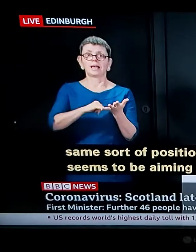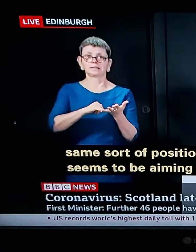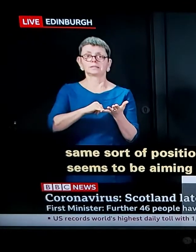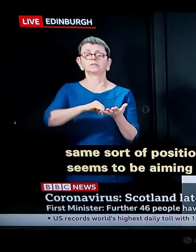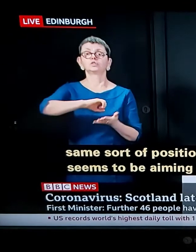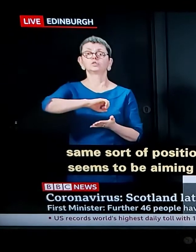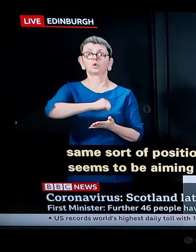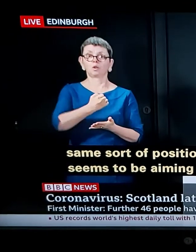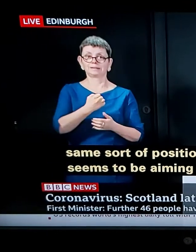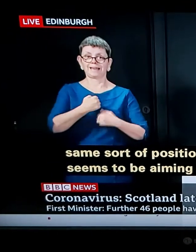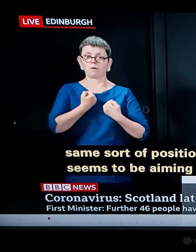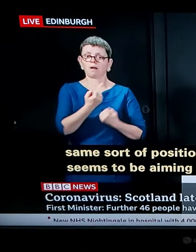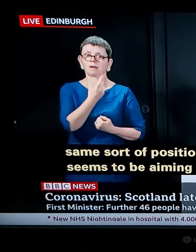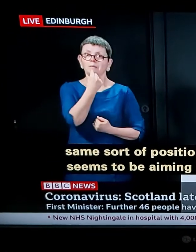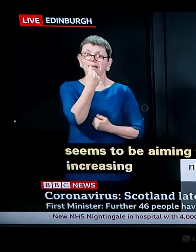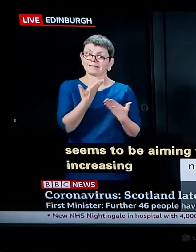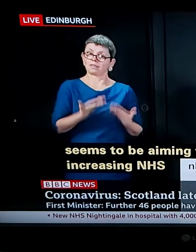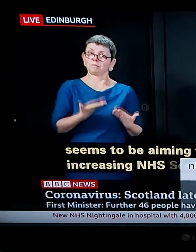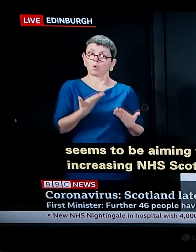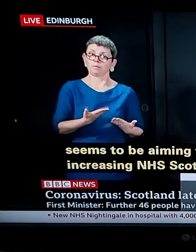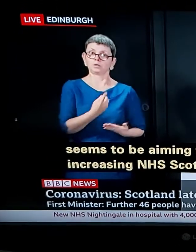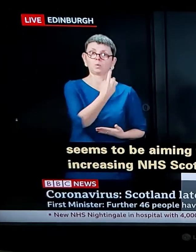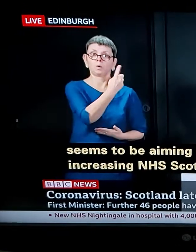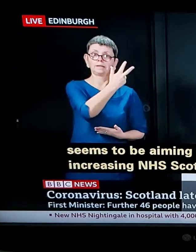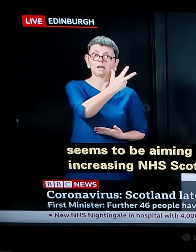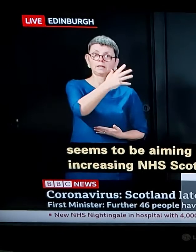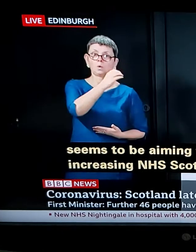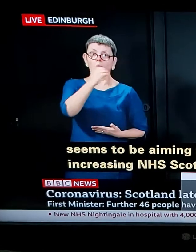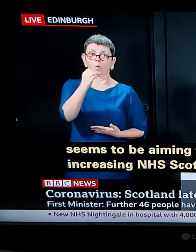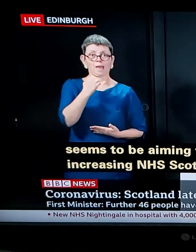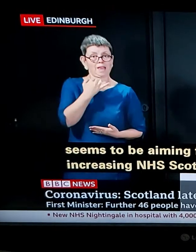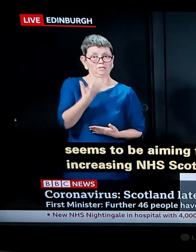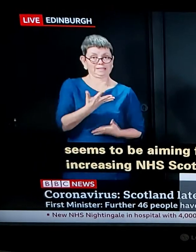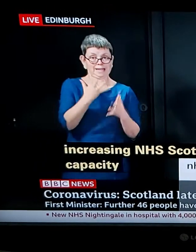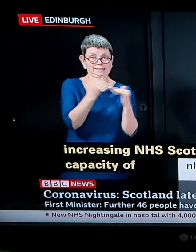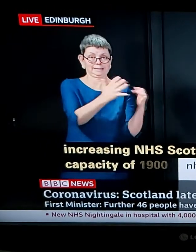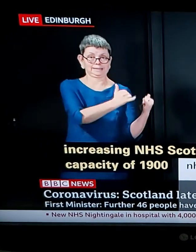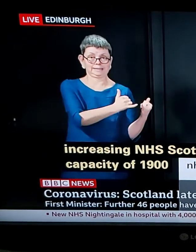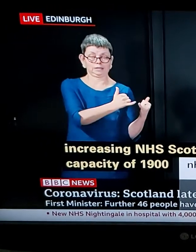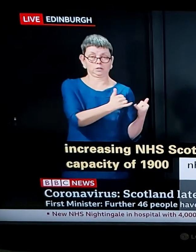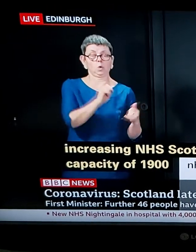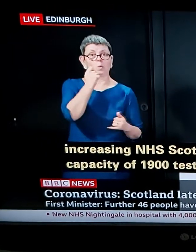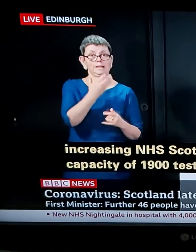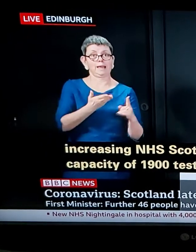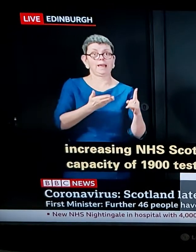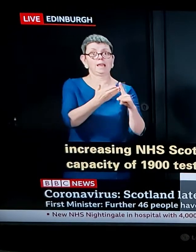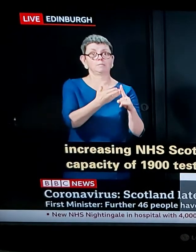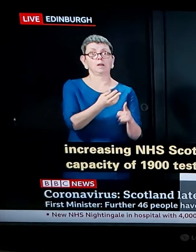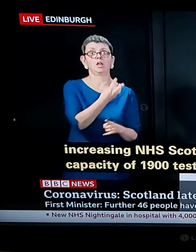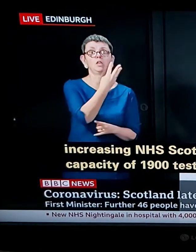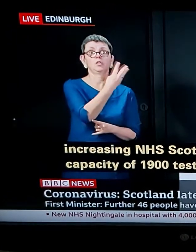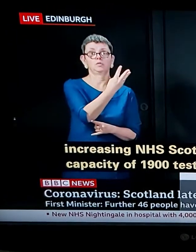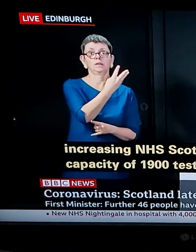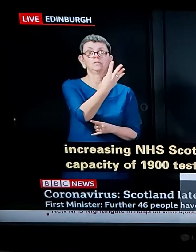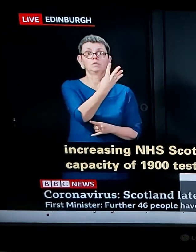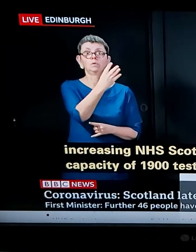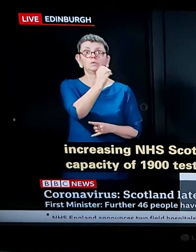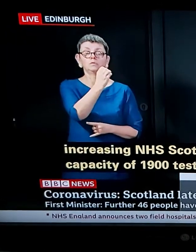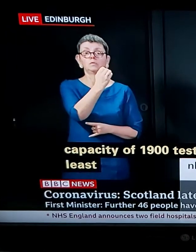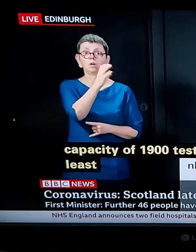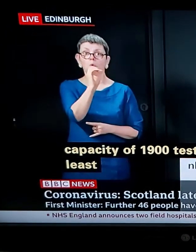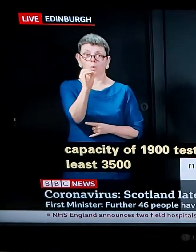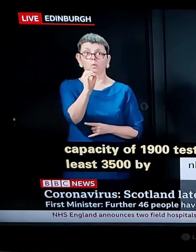current capacity of 1,900 tests a day to at least 3,500 tests a day by the end of this month